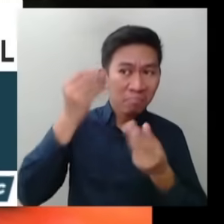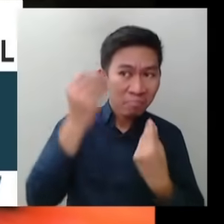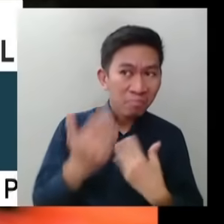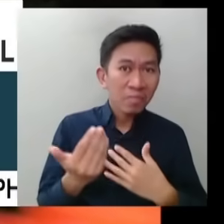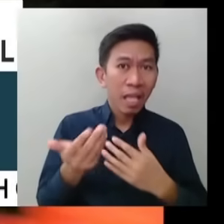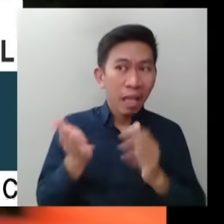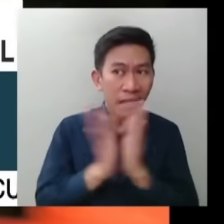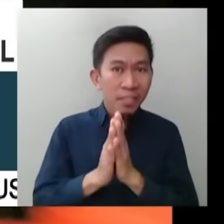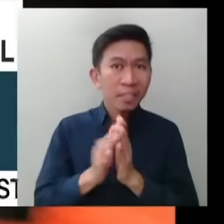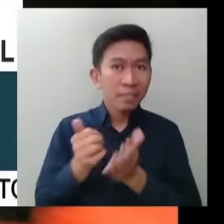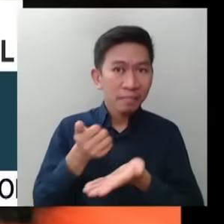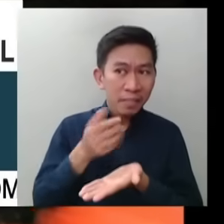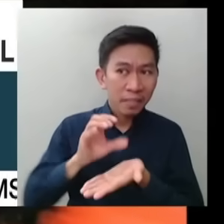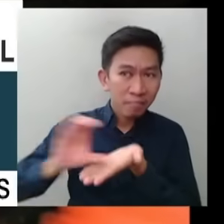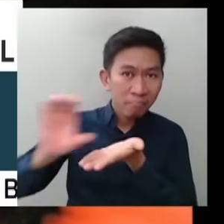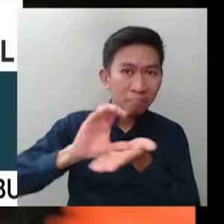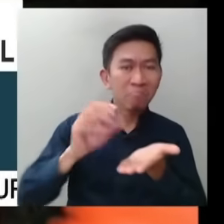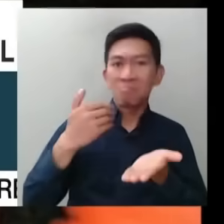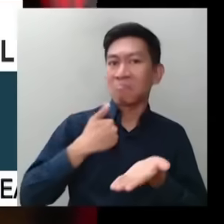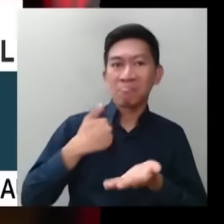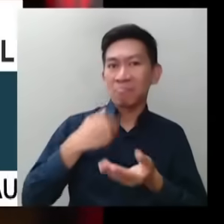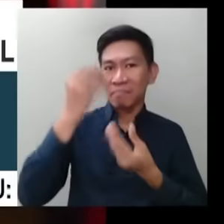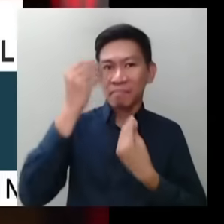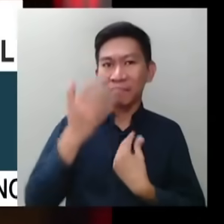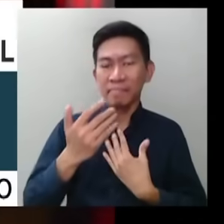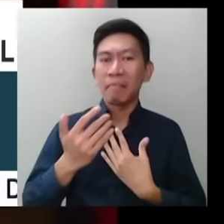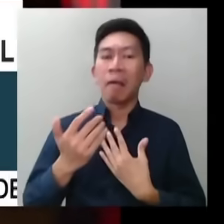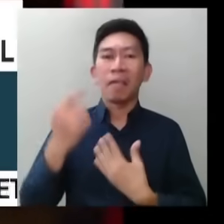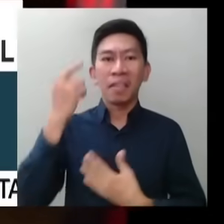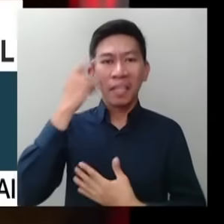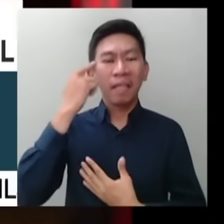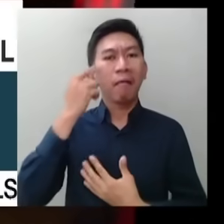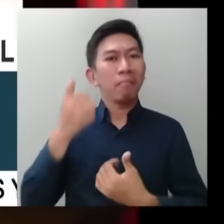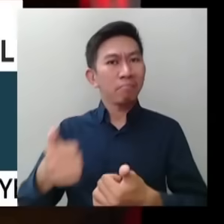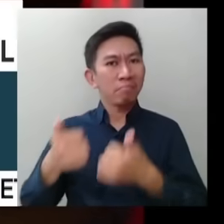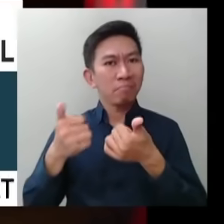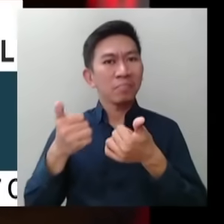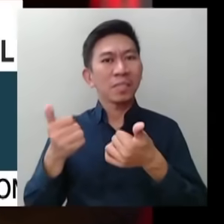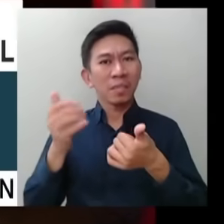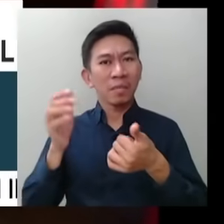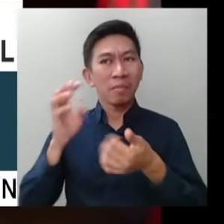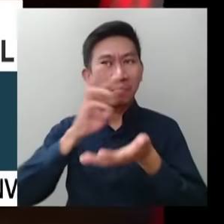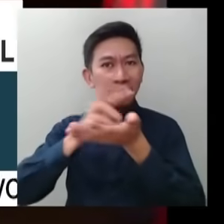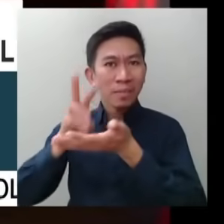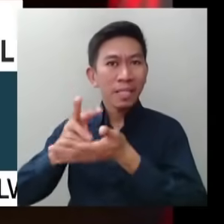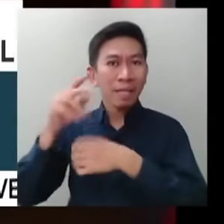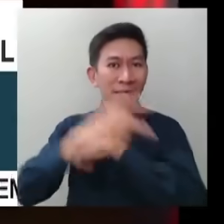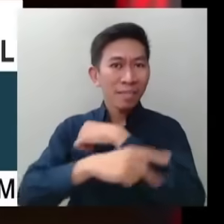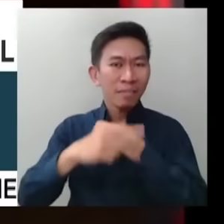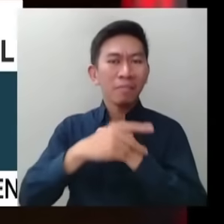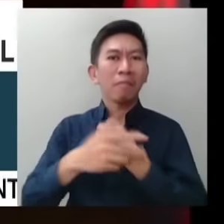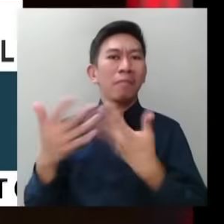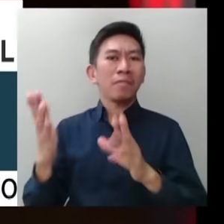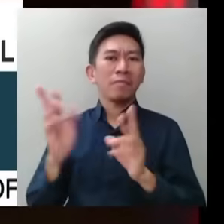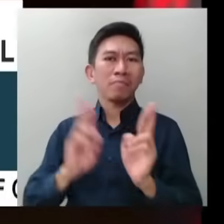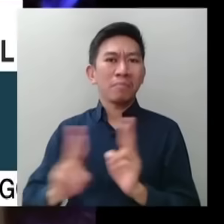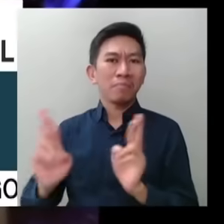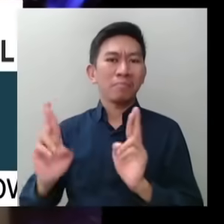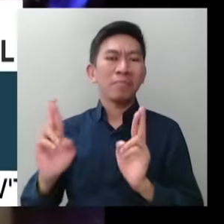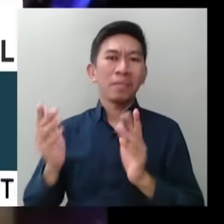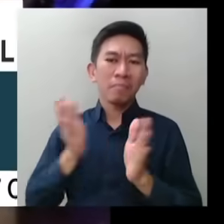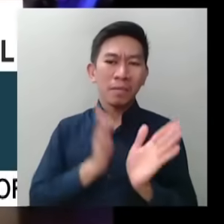them. And I think this is one good sign that they have prepared, even in terms of resources and